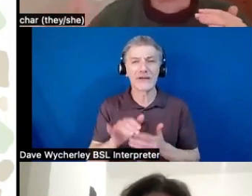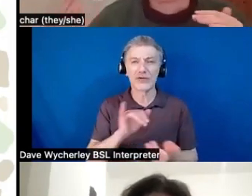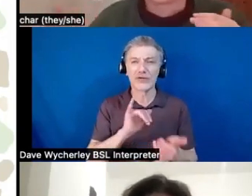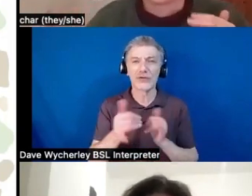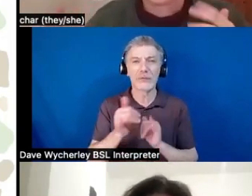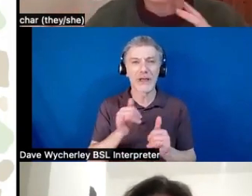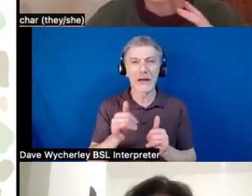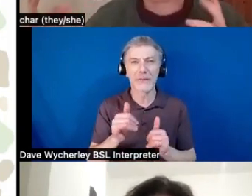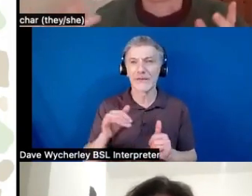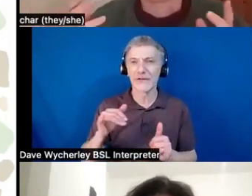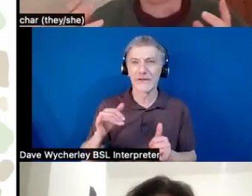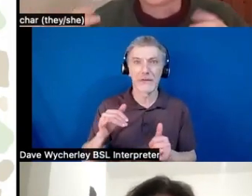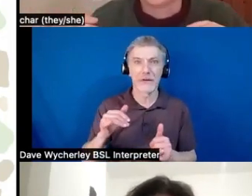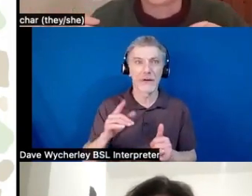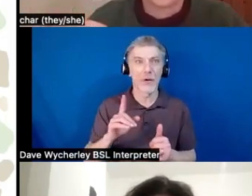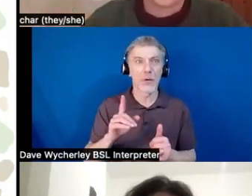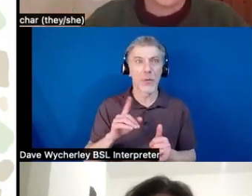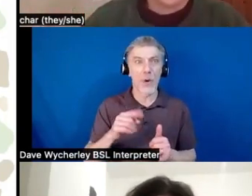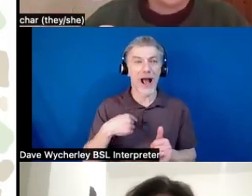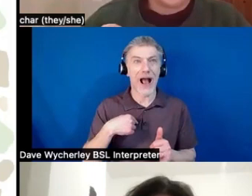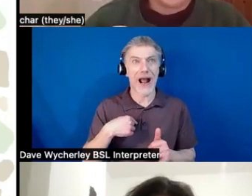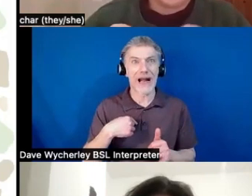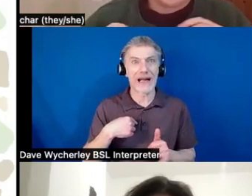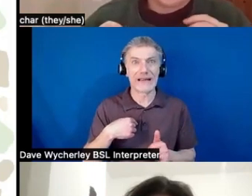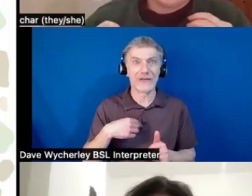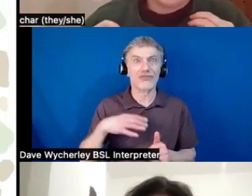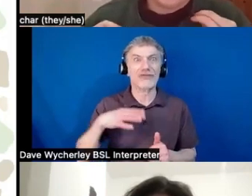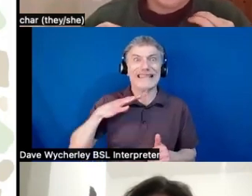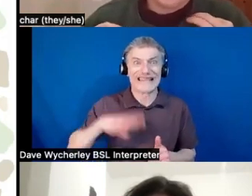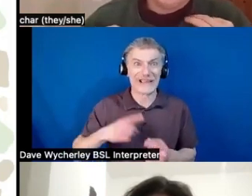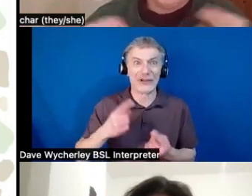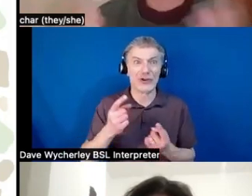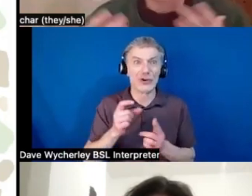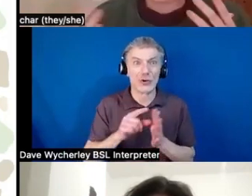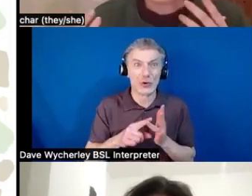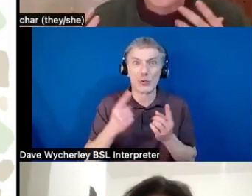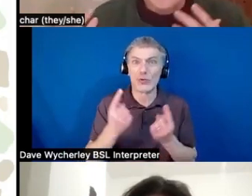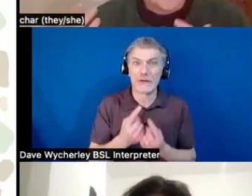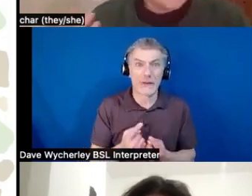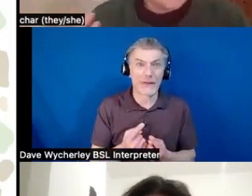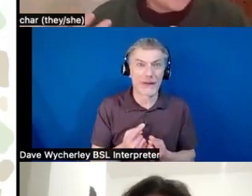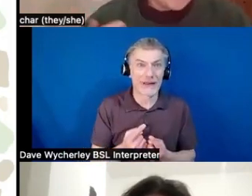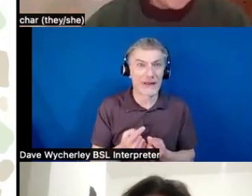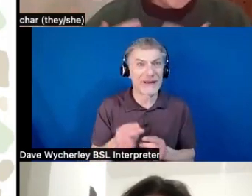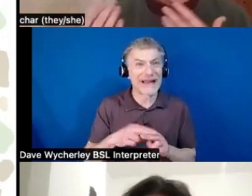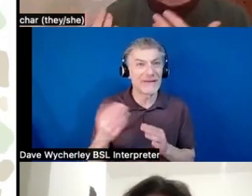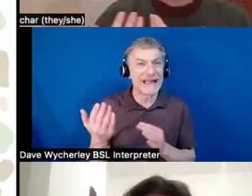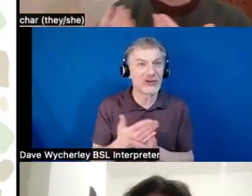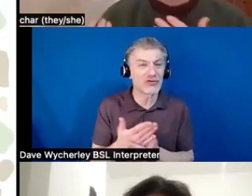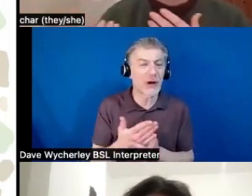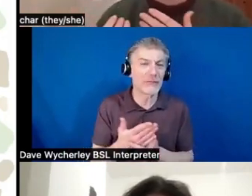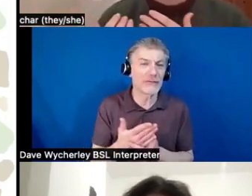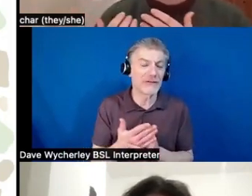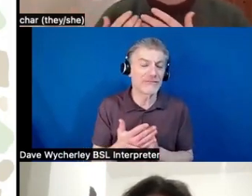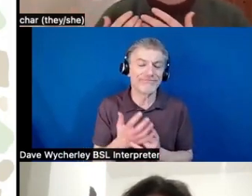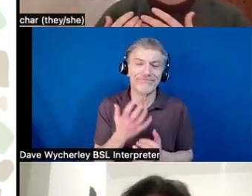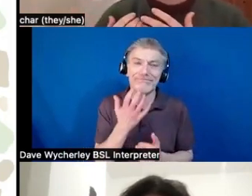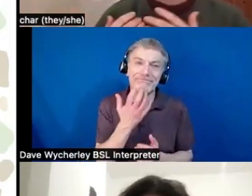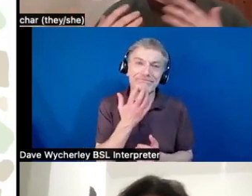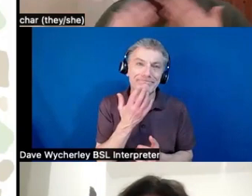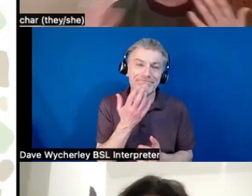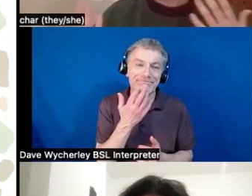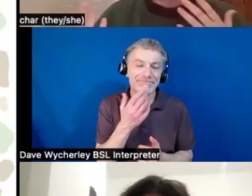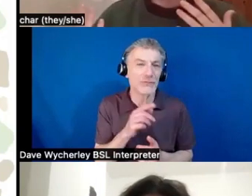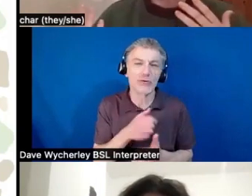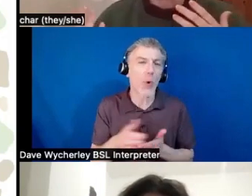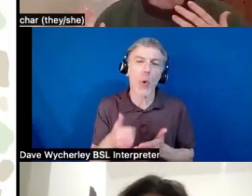make interruption very difficult to embrace. But I think if we can use some of that in our art practice, there's some really exciting